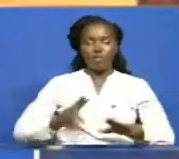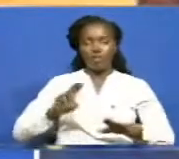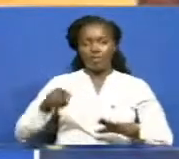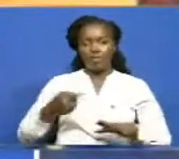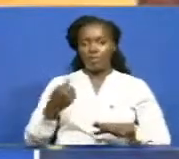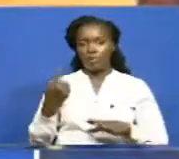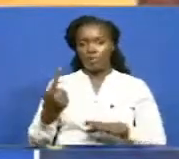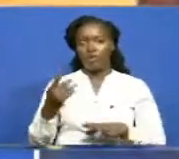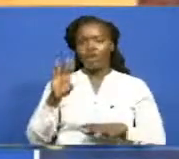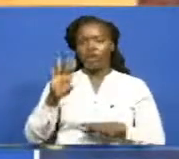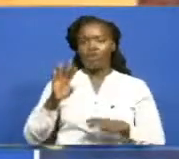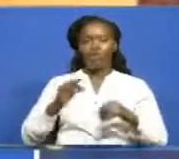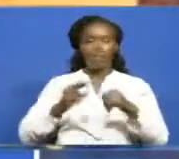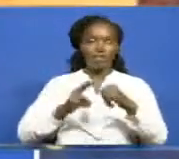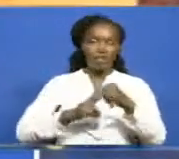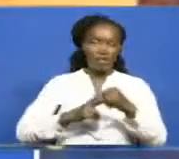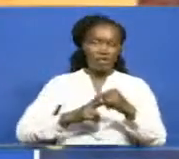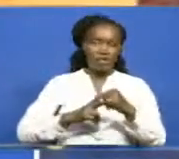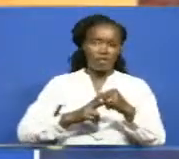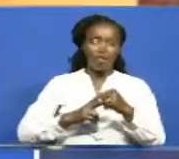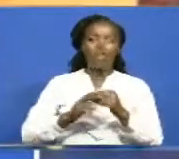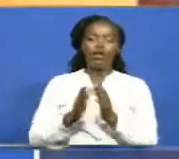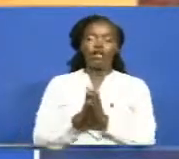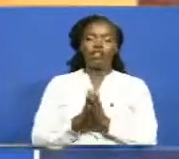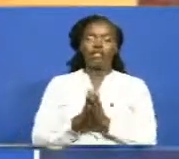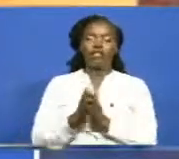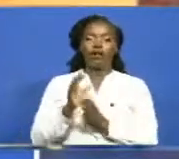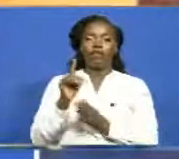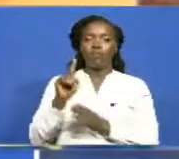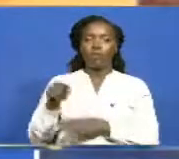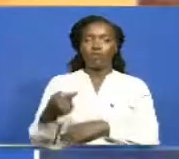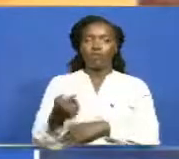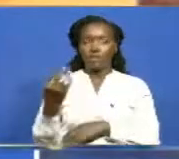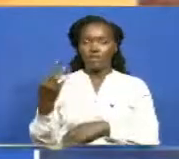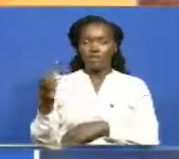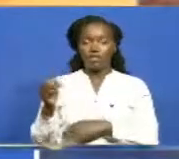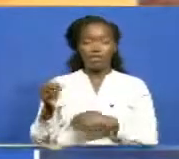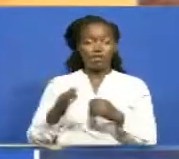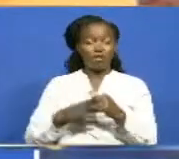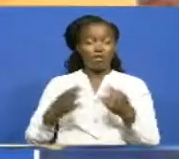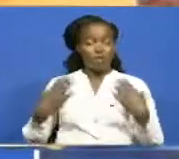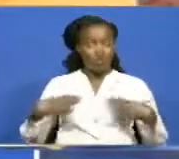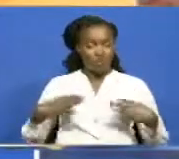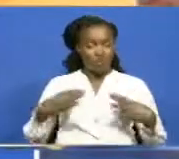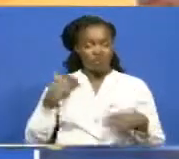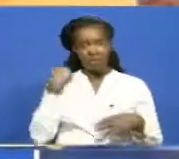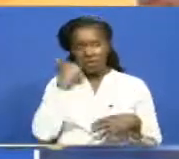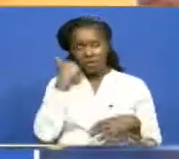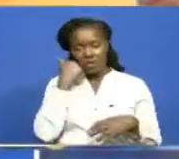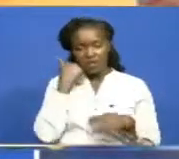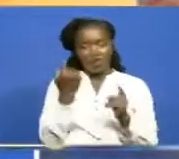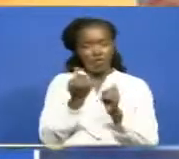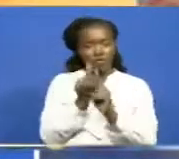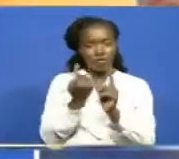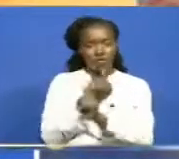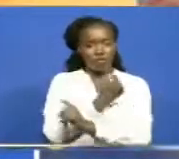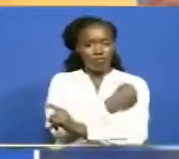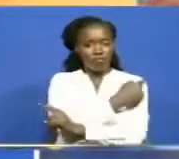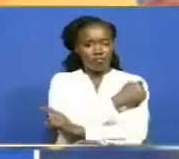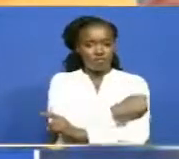2,147. A total of 1,308 patients are currently admitted in various hospitals countrywide,